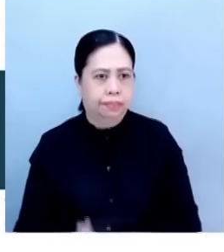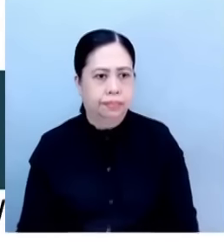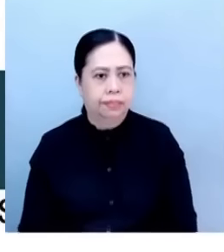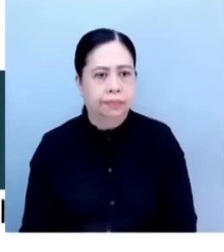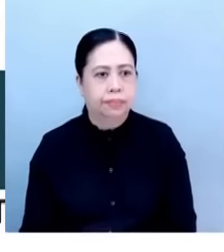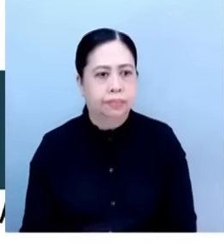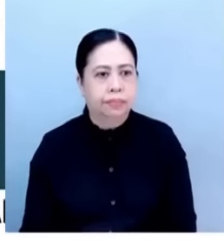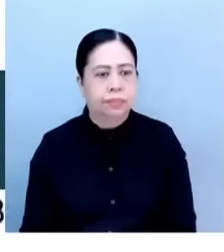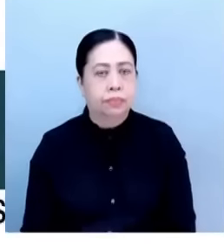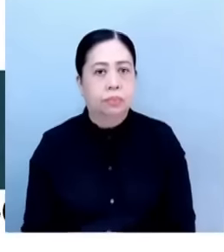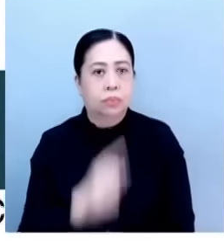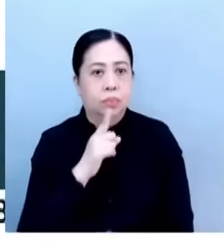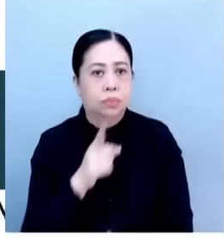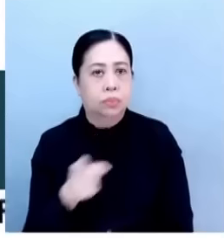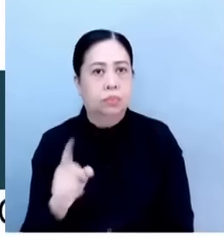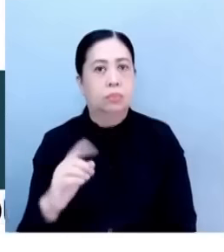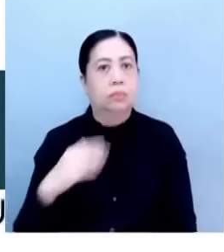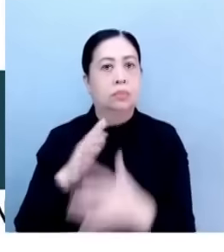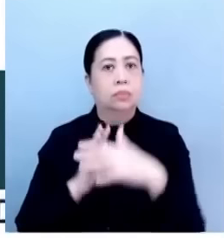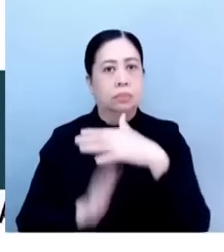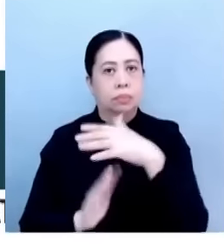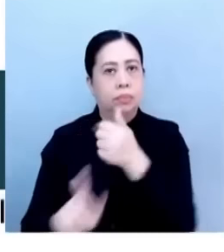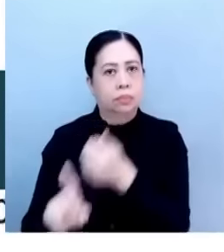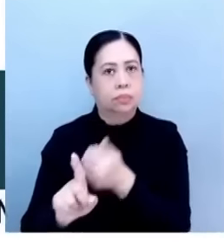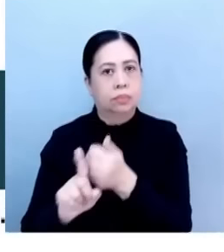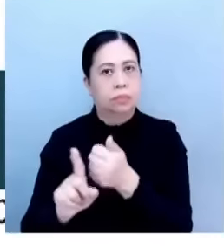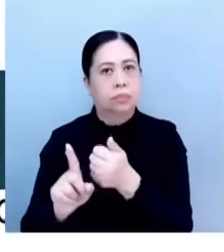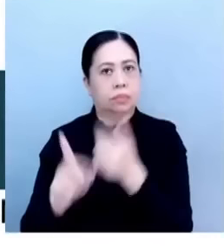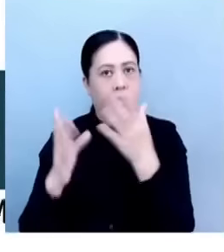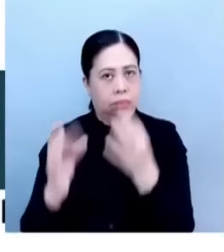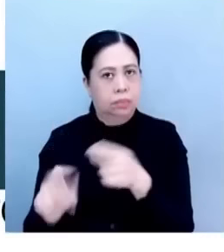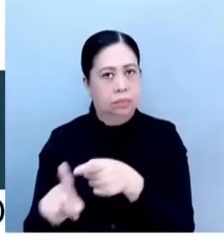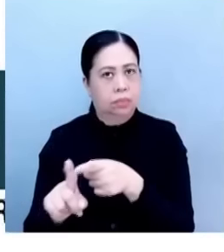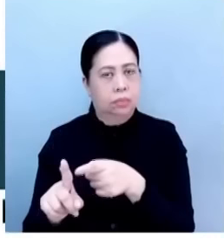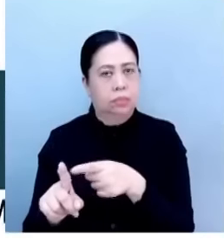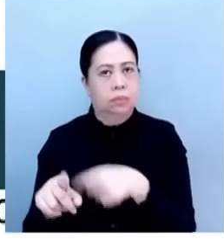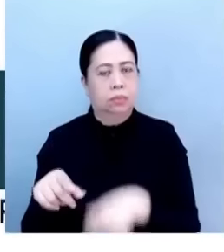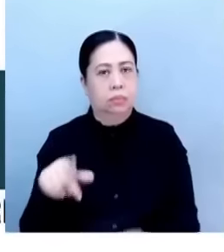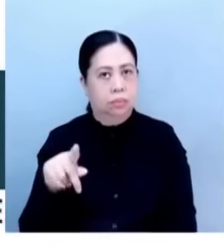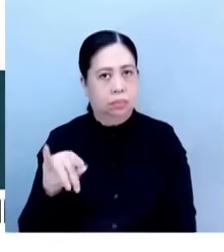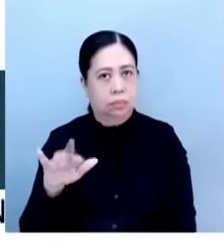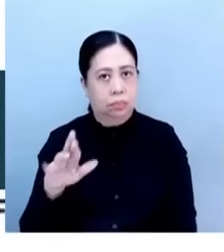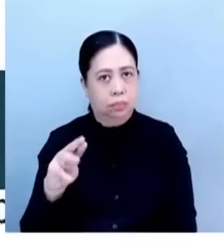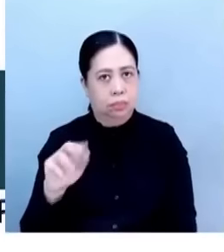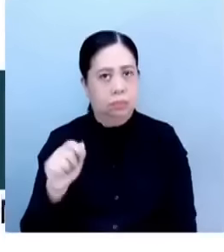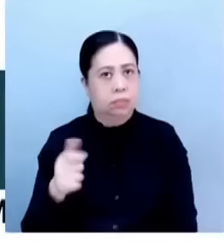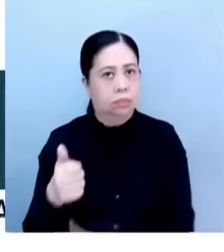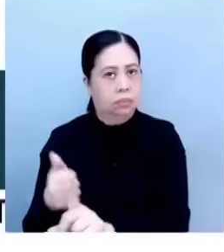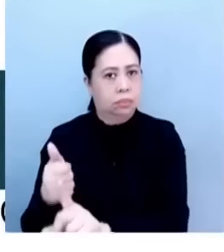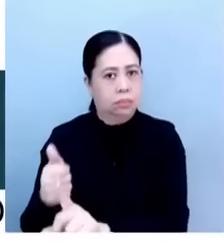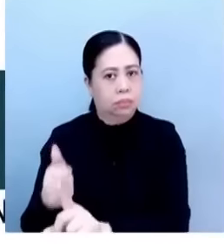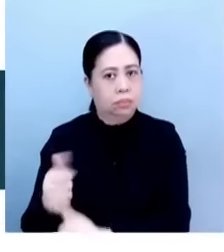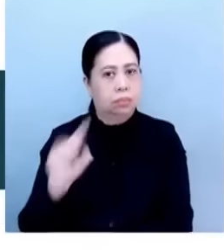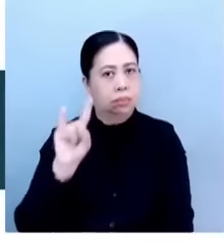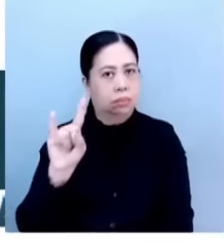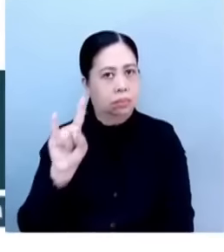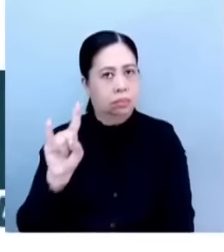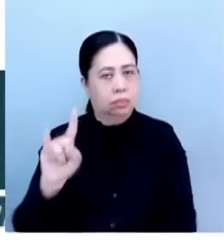Actually, it was the client's choice. So ultimately, the ad was